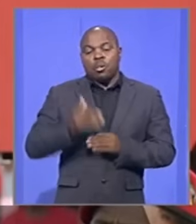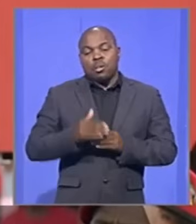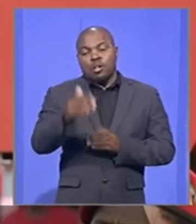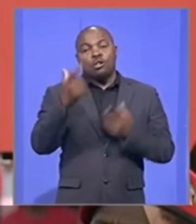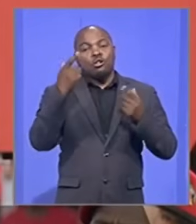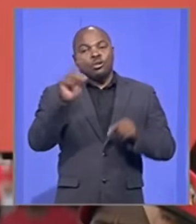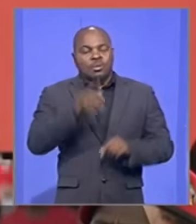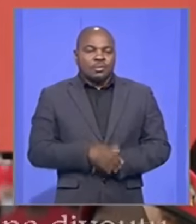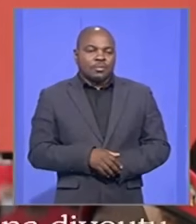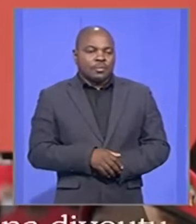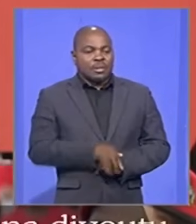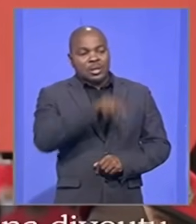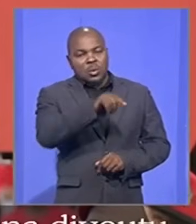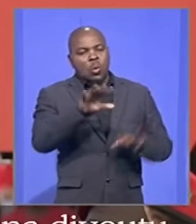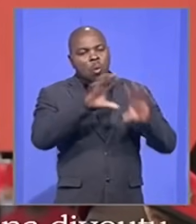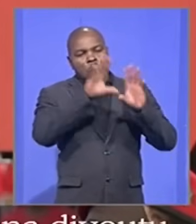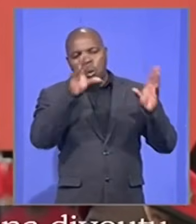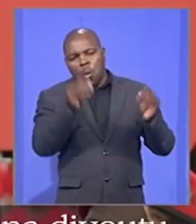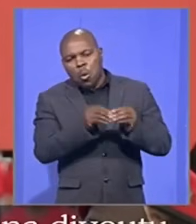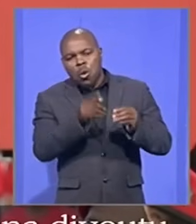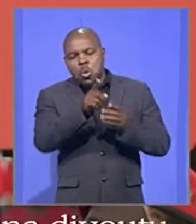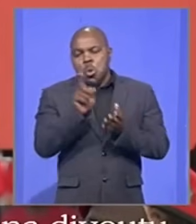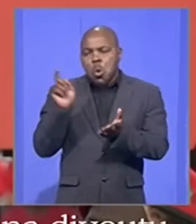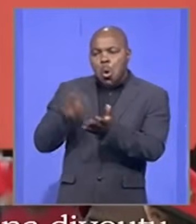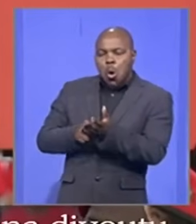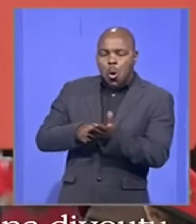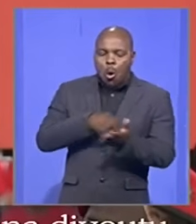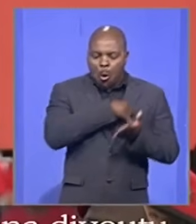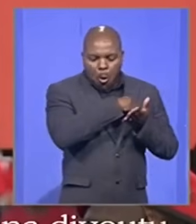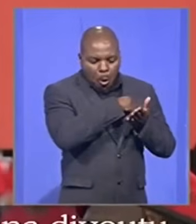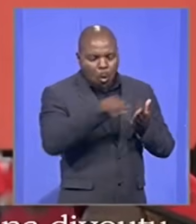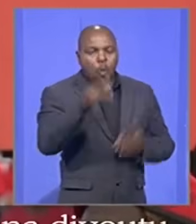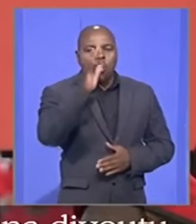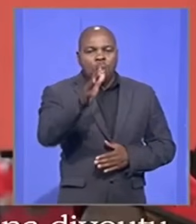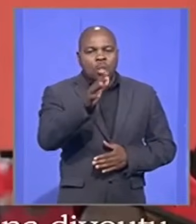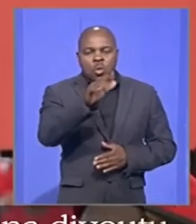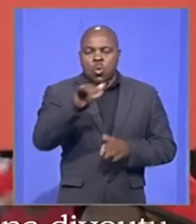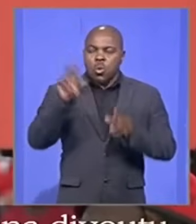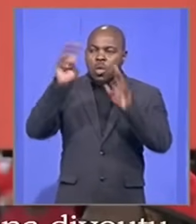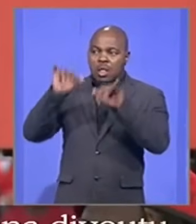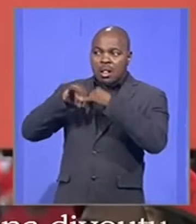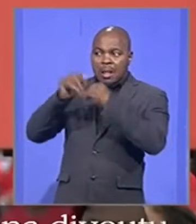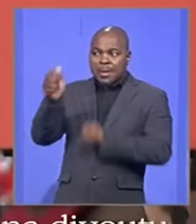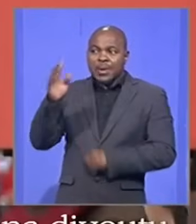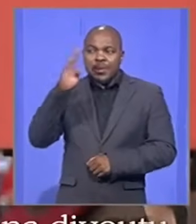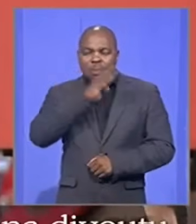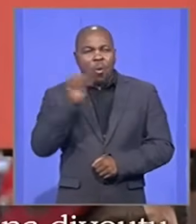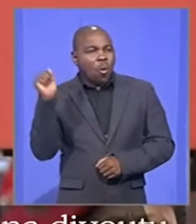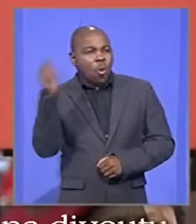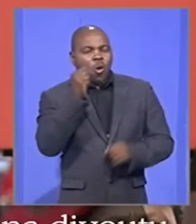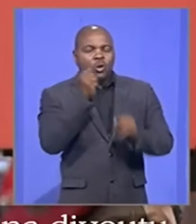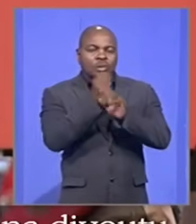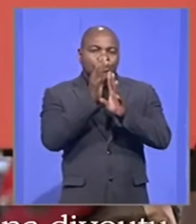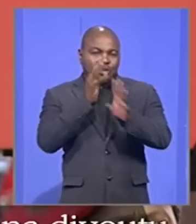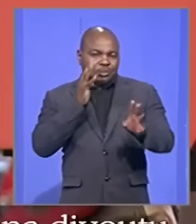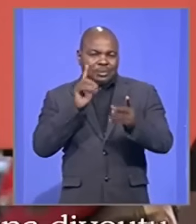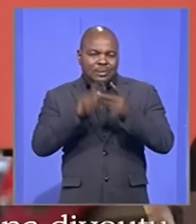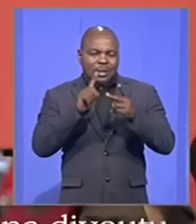write off all the debt that is owed to ESCOM for all townships and